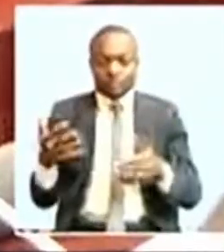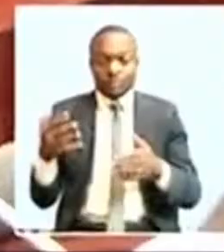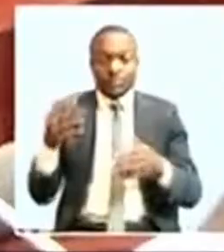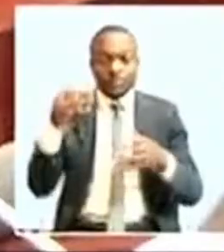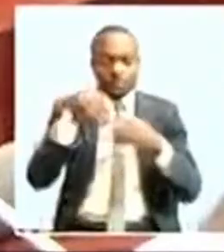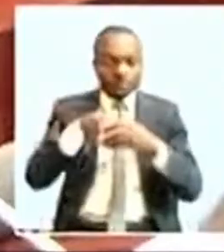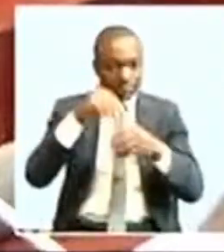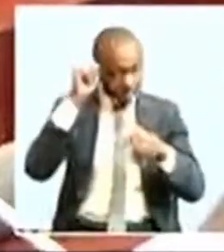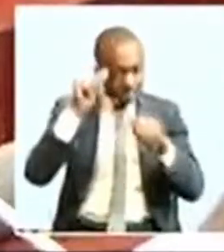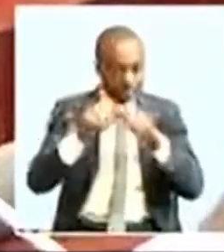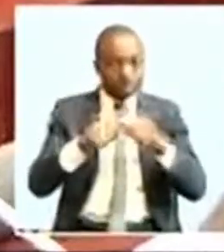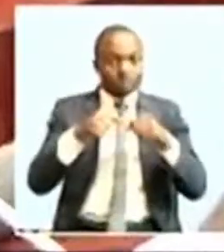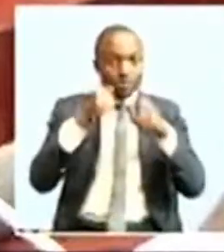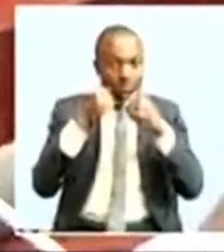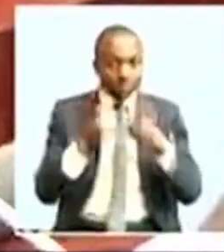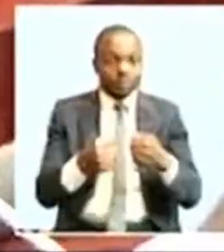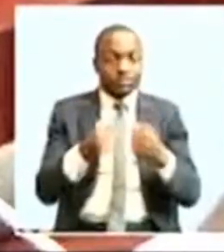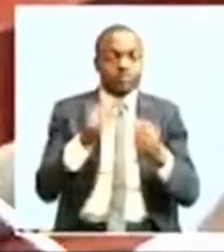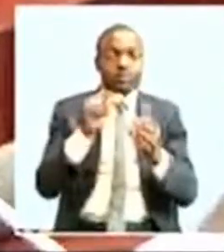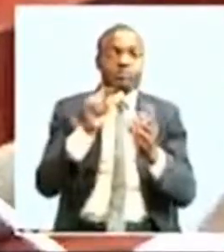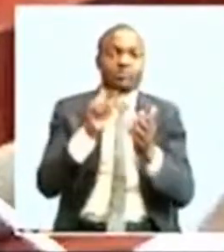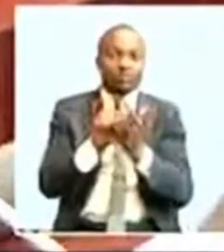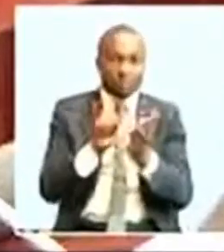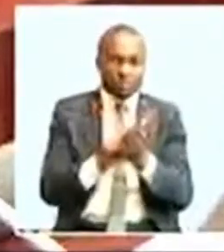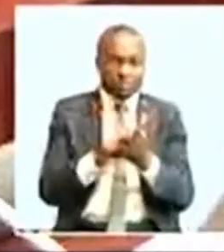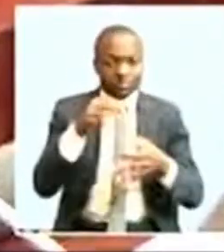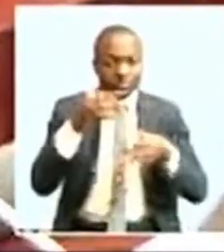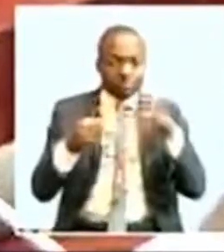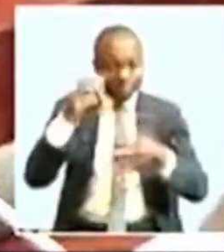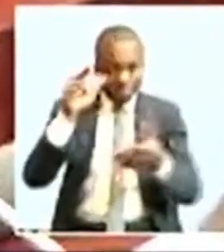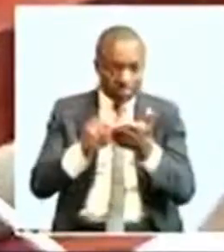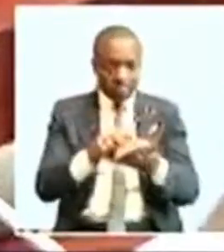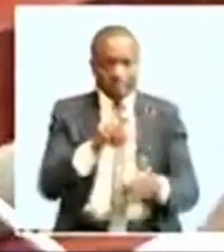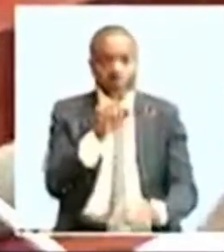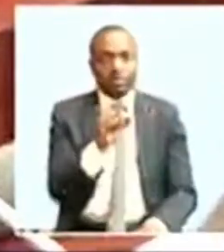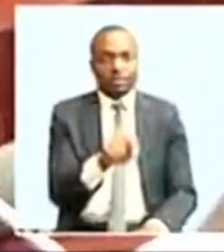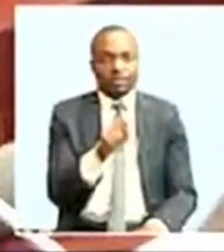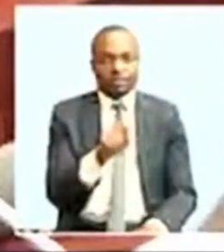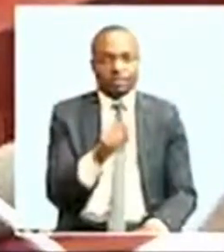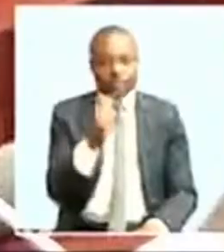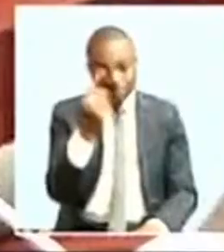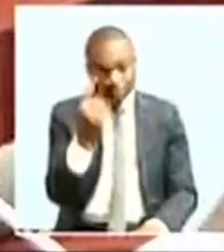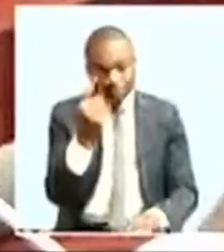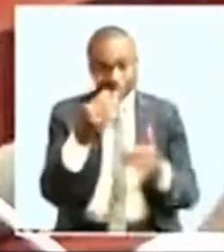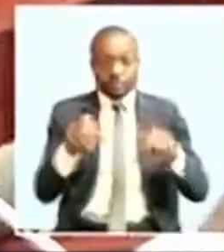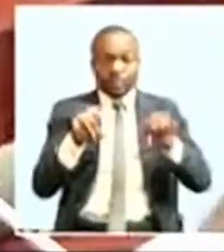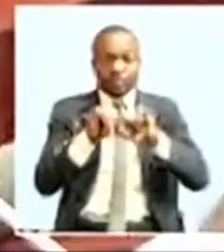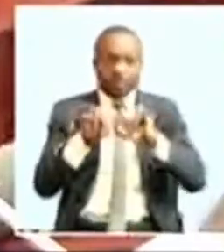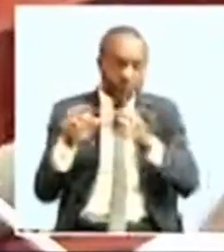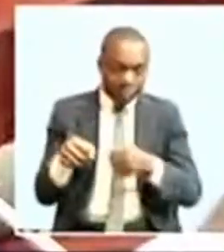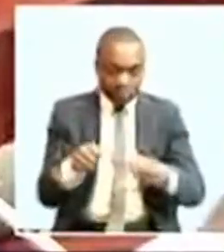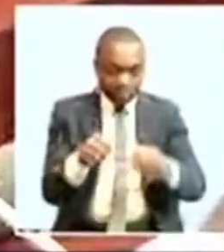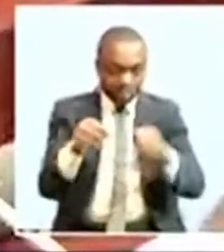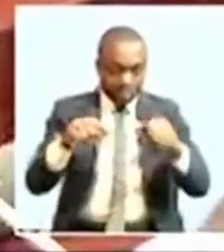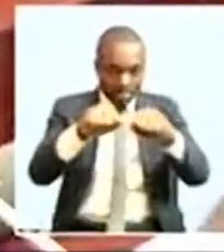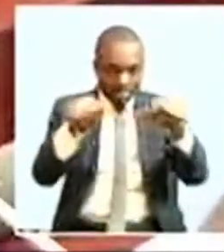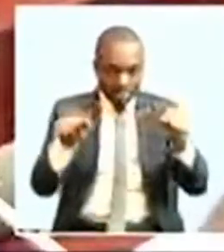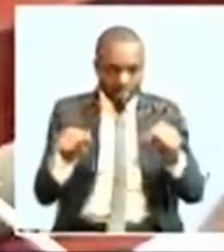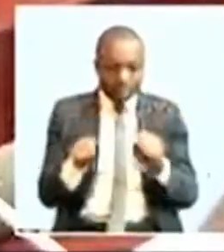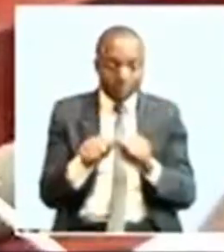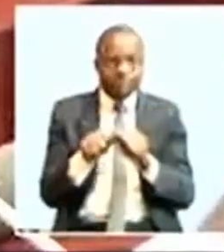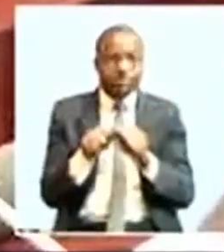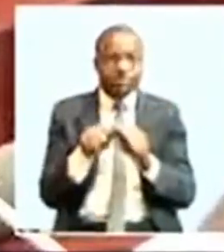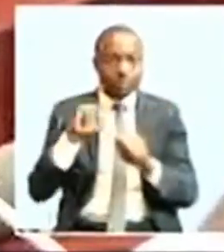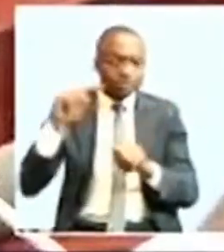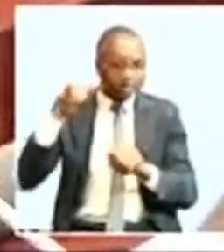that is to strengthen our legal provisions as well. So once we ratify that, that will be one of the key strategies or the key areas that, or the key measures that